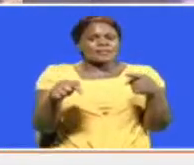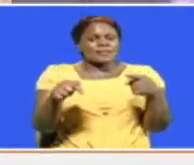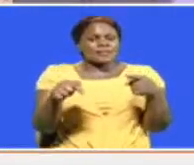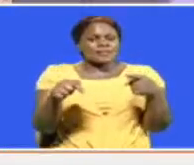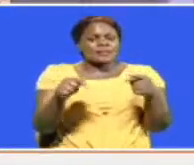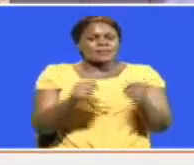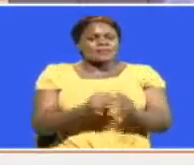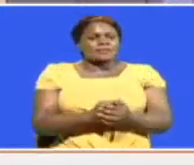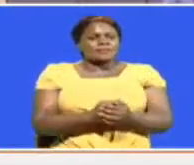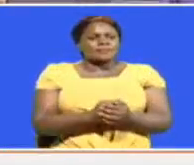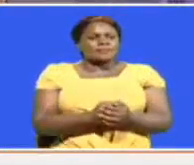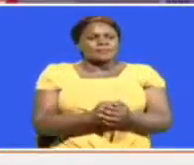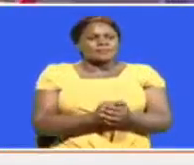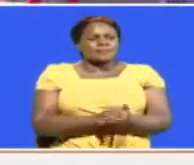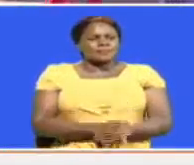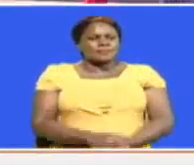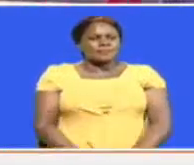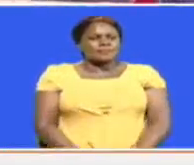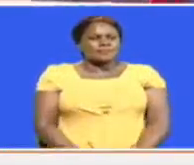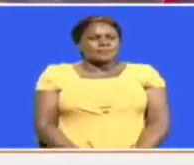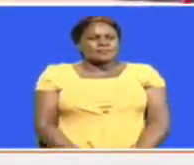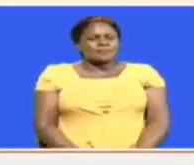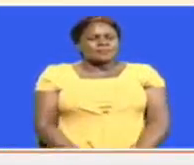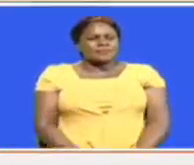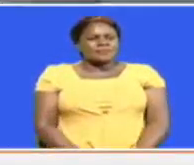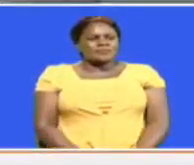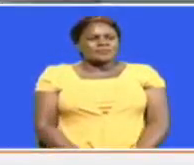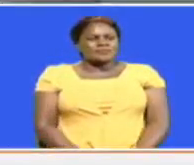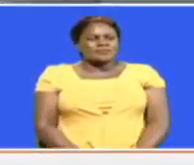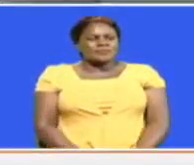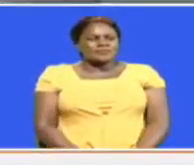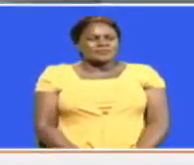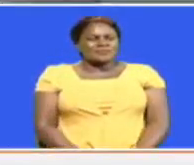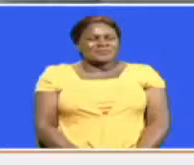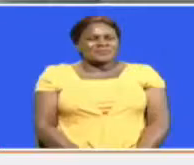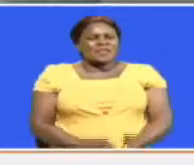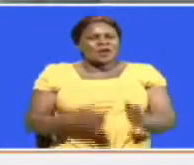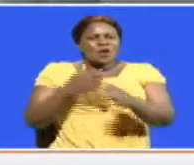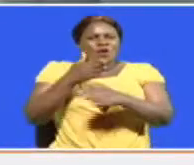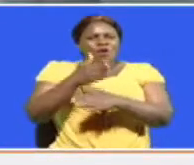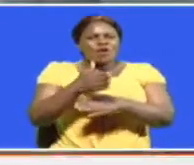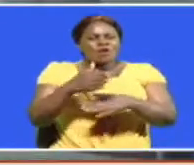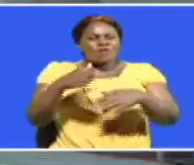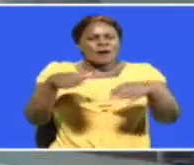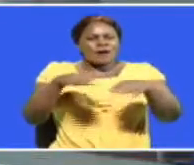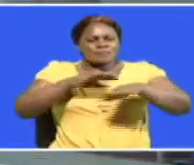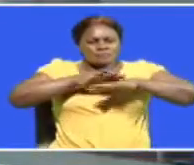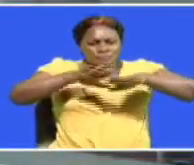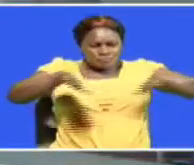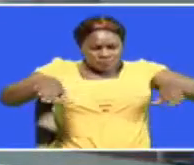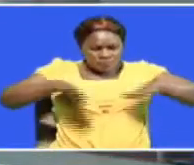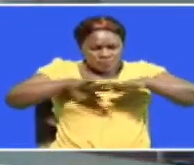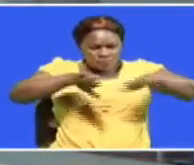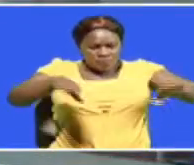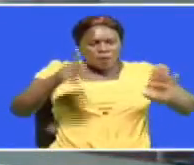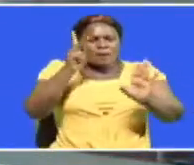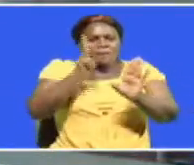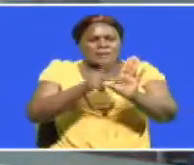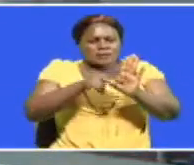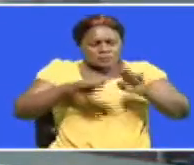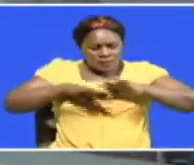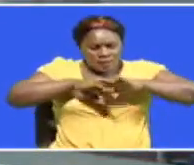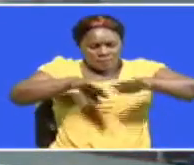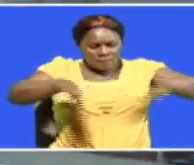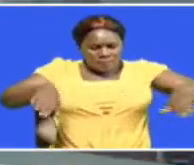Ivy Terry, KTN News, Nairobi. Na zaidi ya waogeleaji 200 walishiriki mashindano ya kuogelea